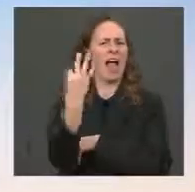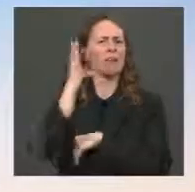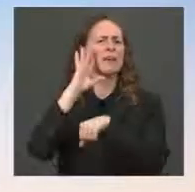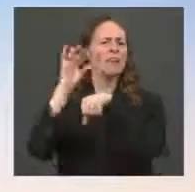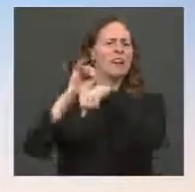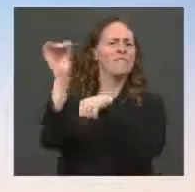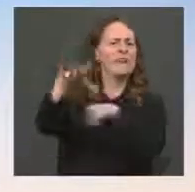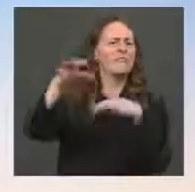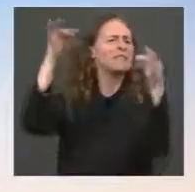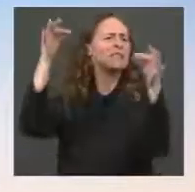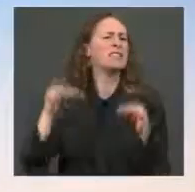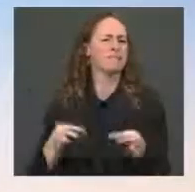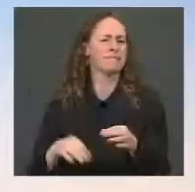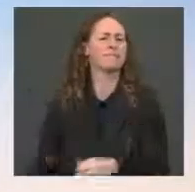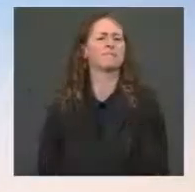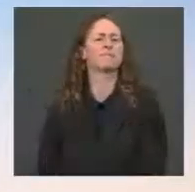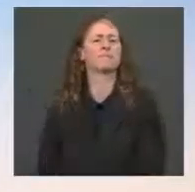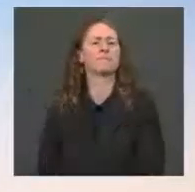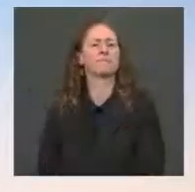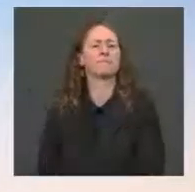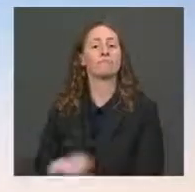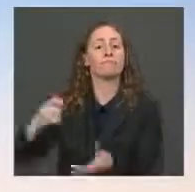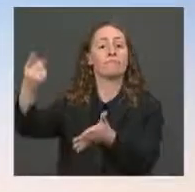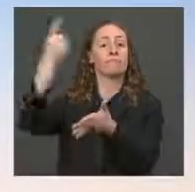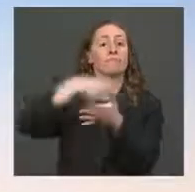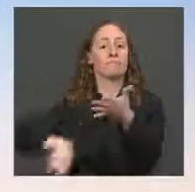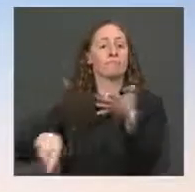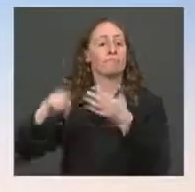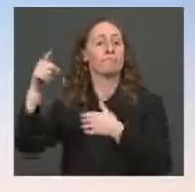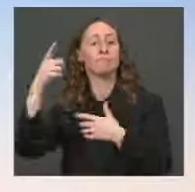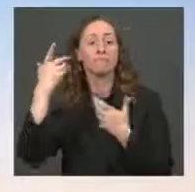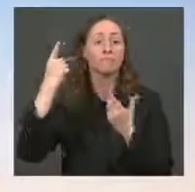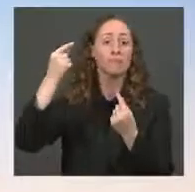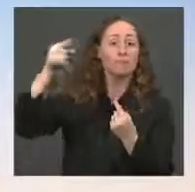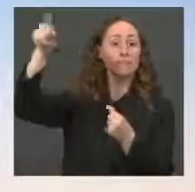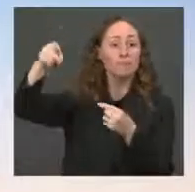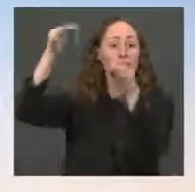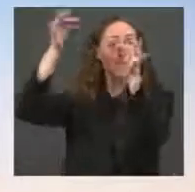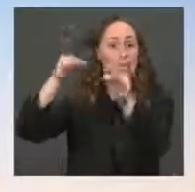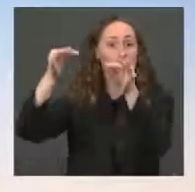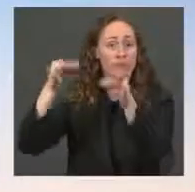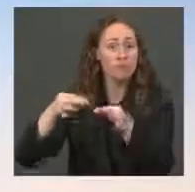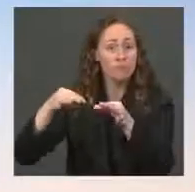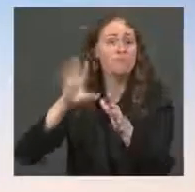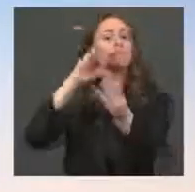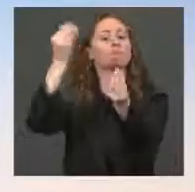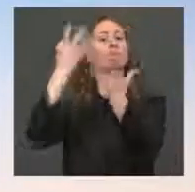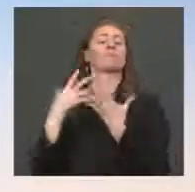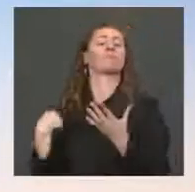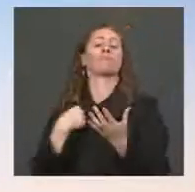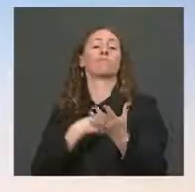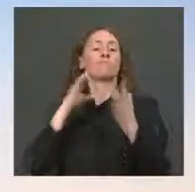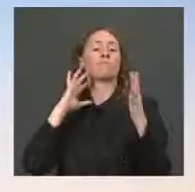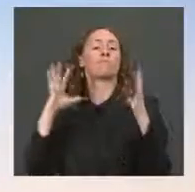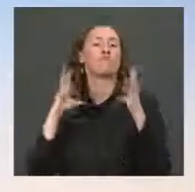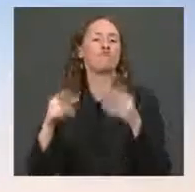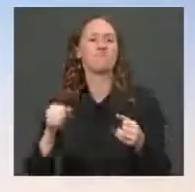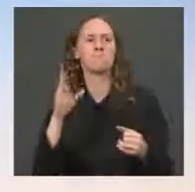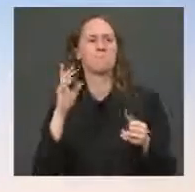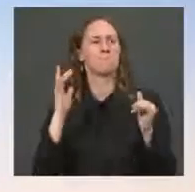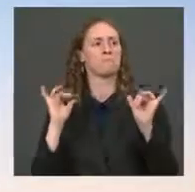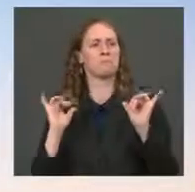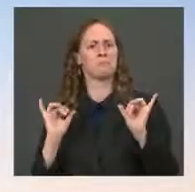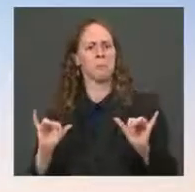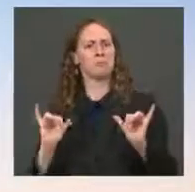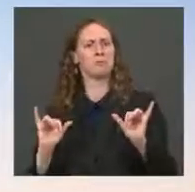meet, and based on their recommendation, we're prepared to operationalize. So those are the steps that will be occurring. Nothing has changed as it relates to the